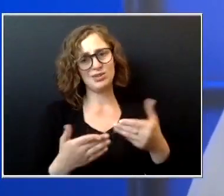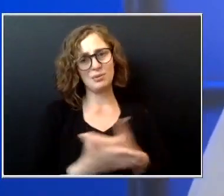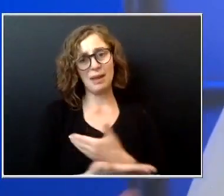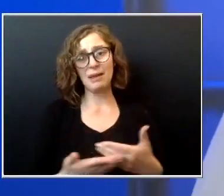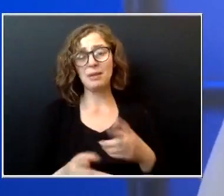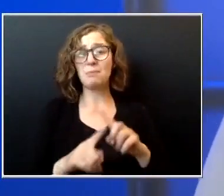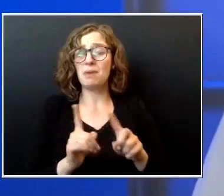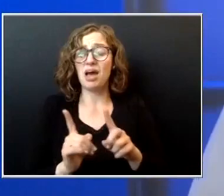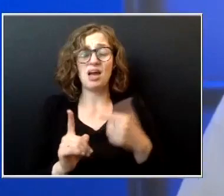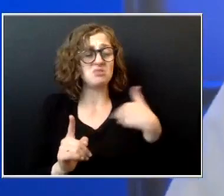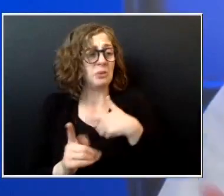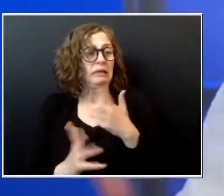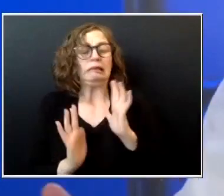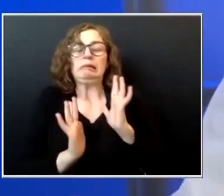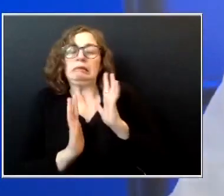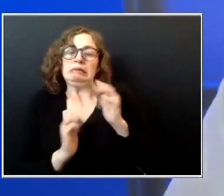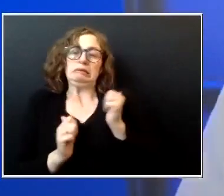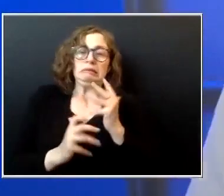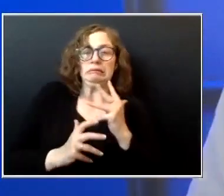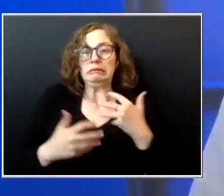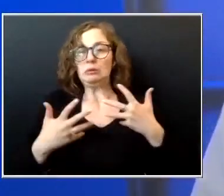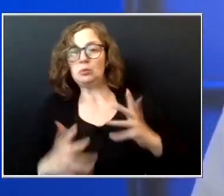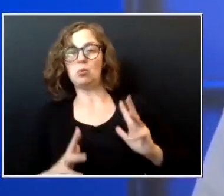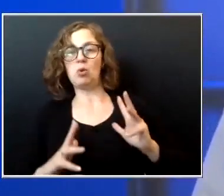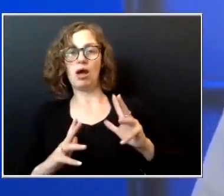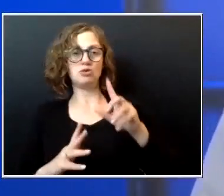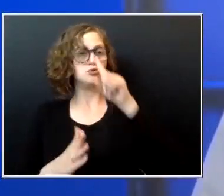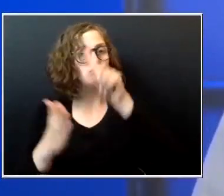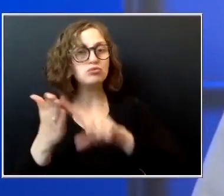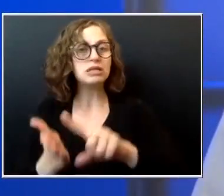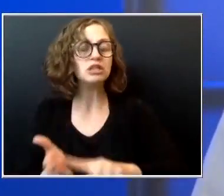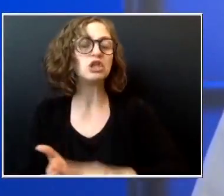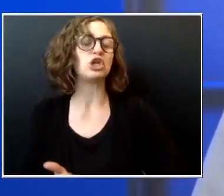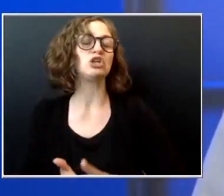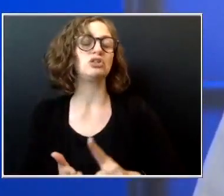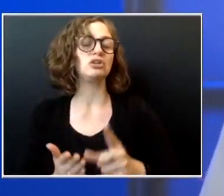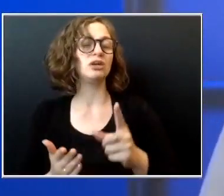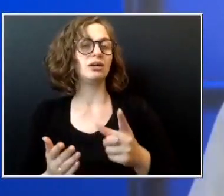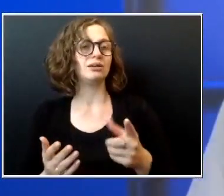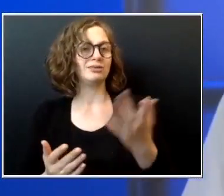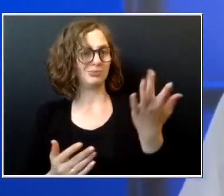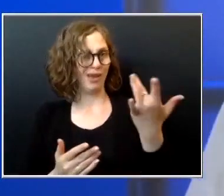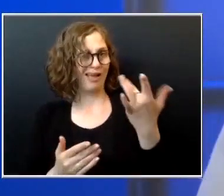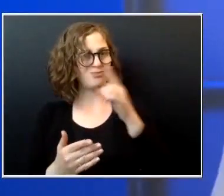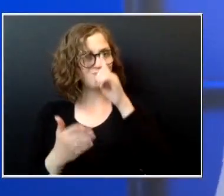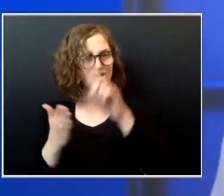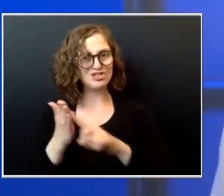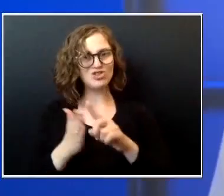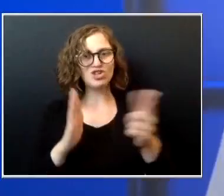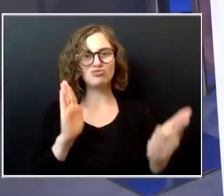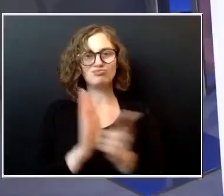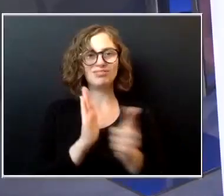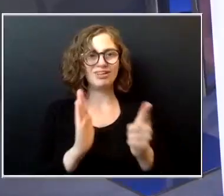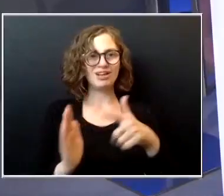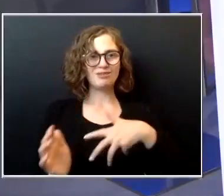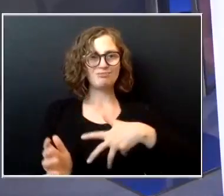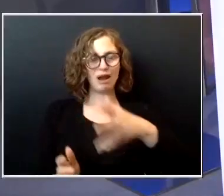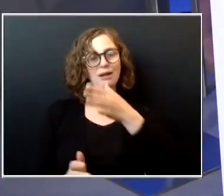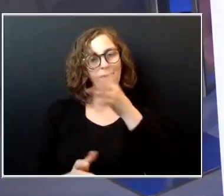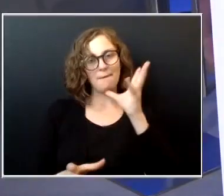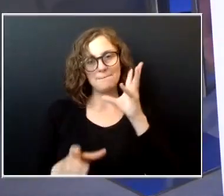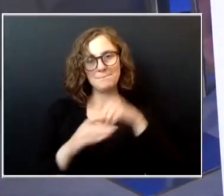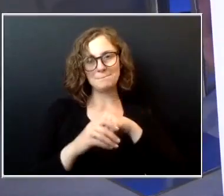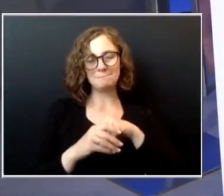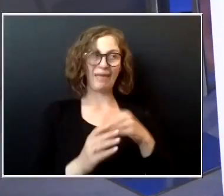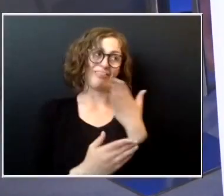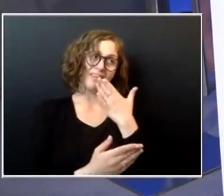realize that. We don't have the data because research doesn't allow for pregnant moms to be involved. So thanks for letting me plug that. No, I'm glad you did. I'm really